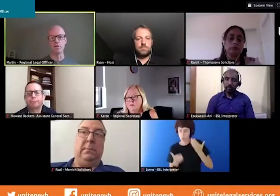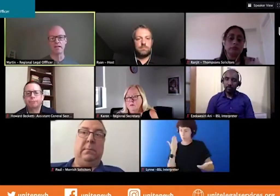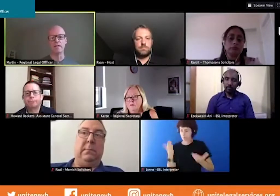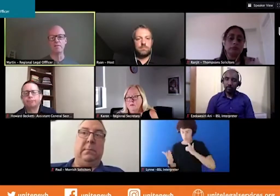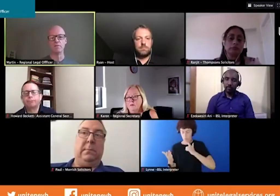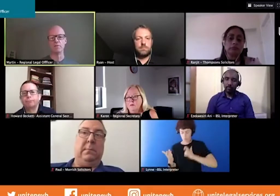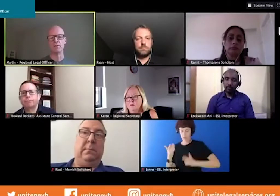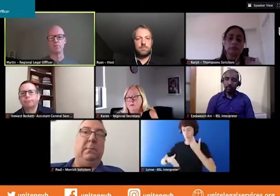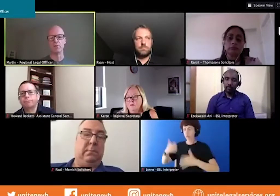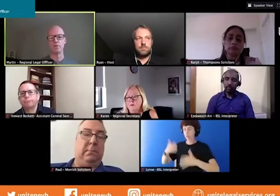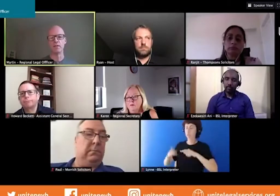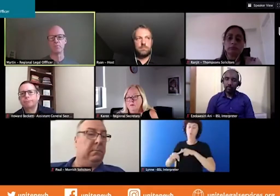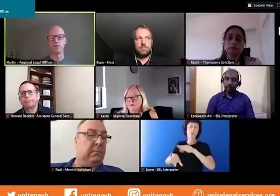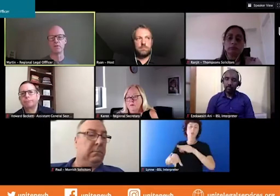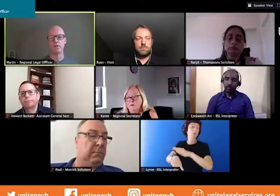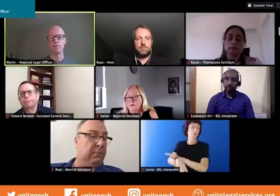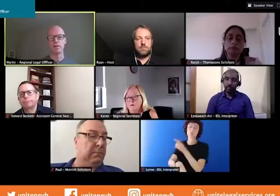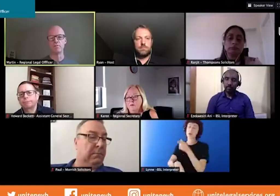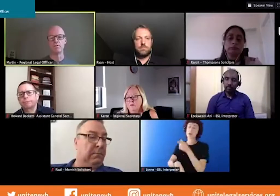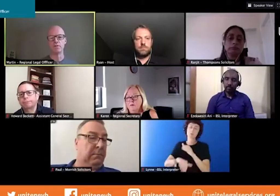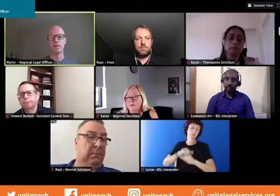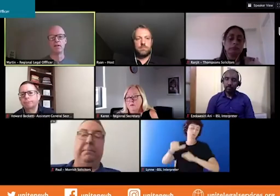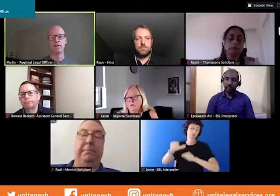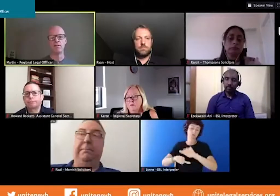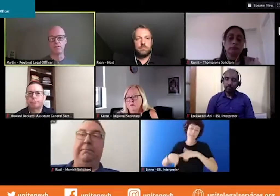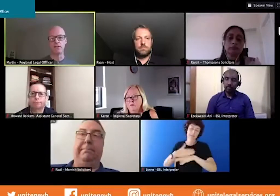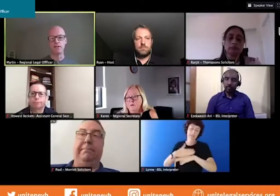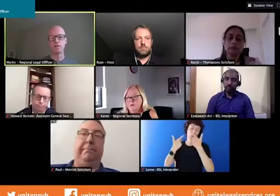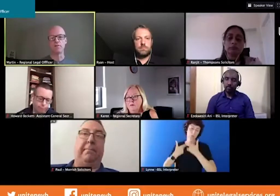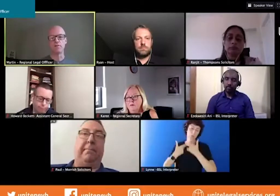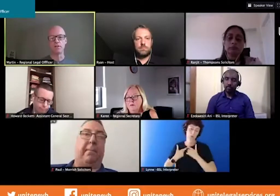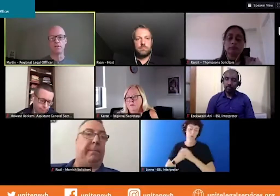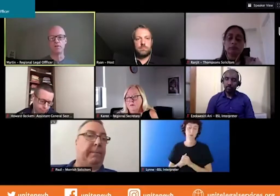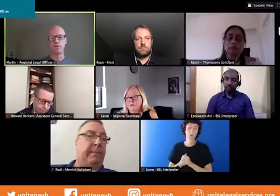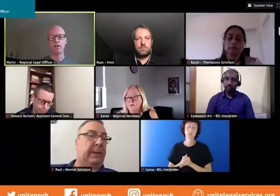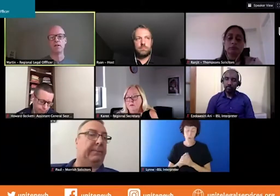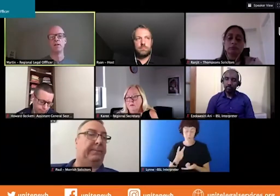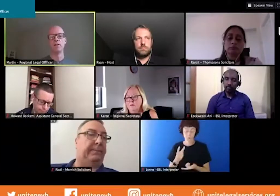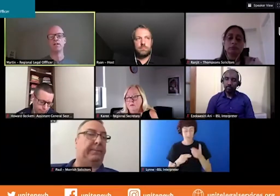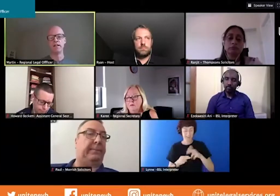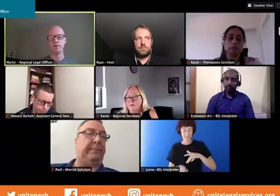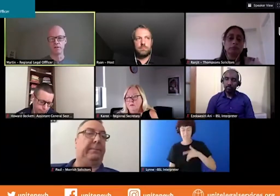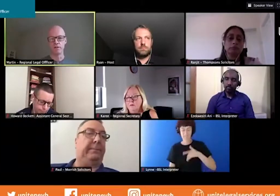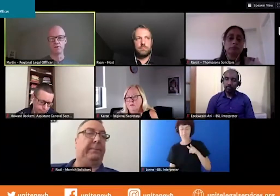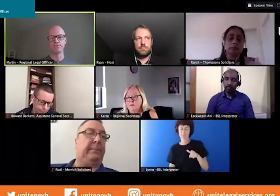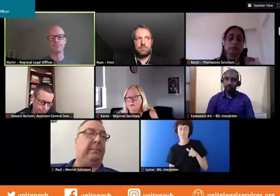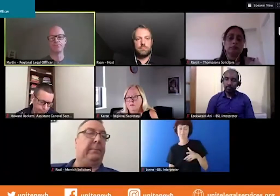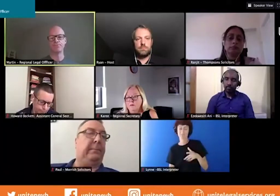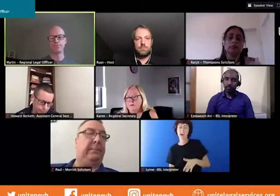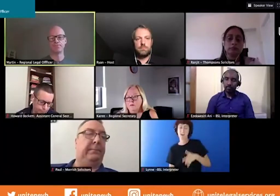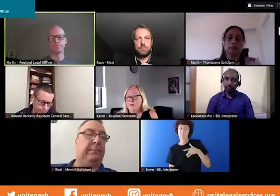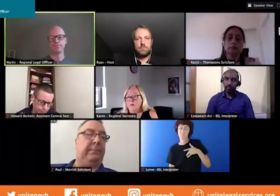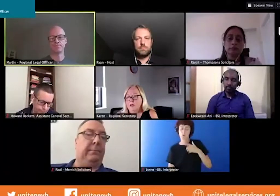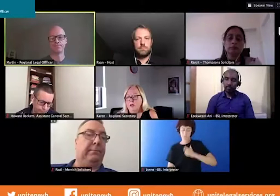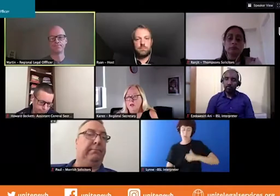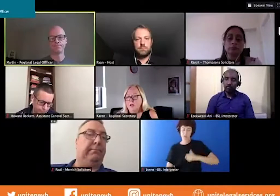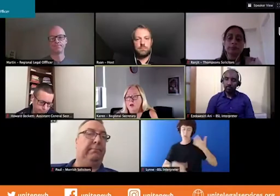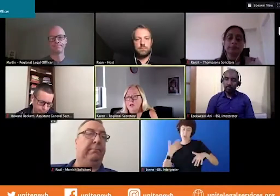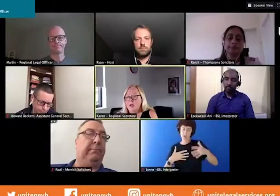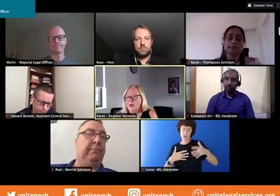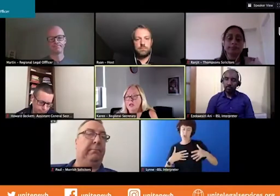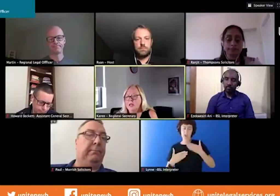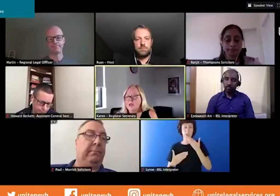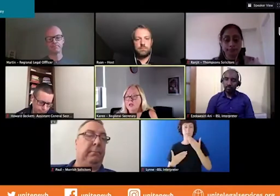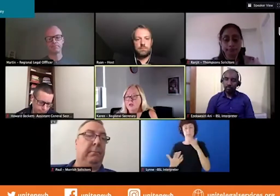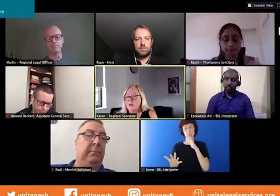progress a personal injury claim. So if you think you've suffered an injury, get in touch. Thank you, Martin. I think listening to the